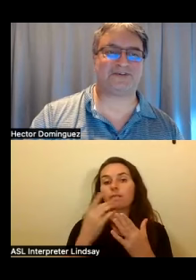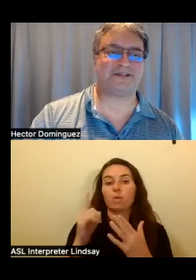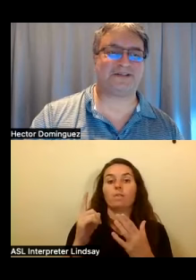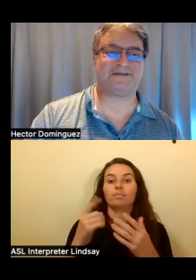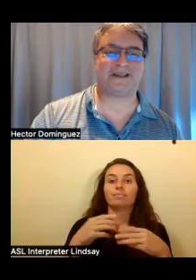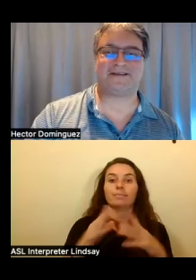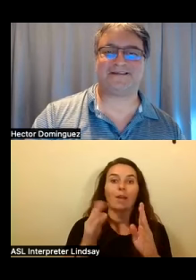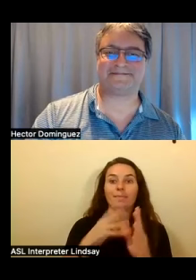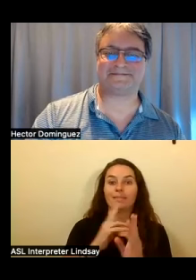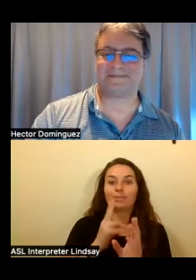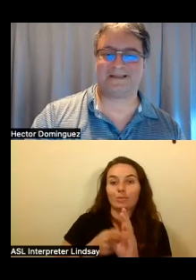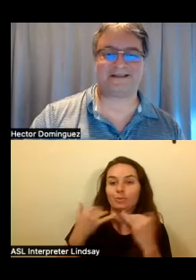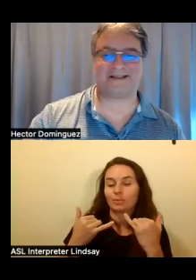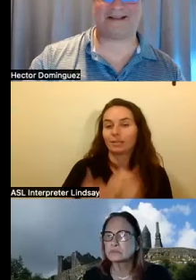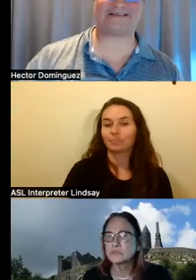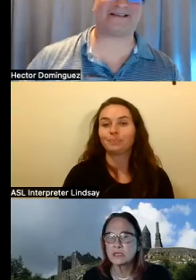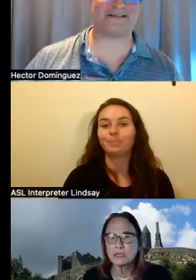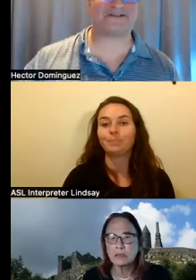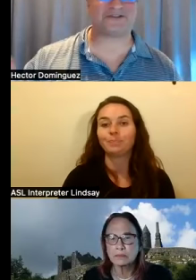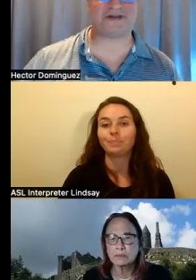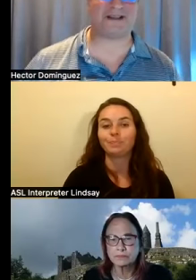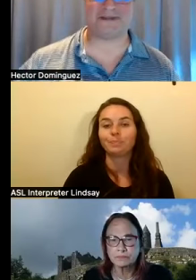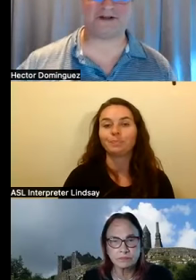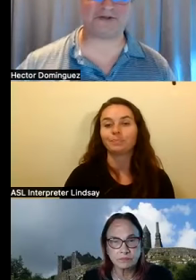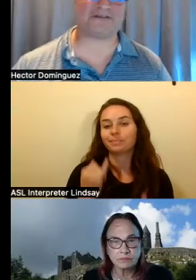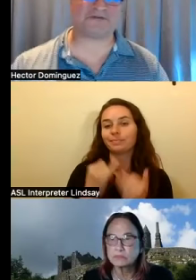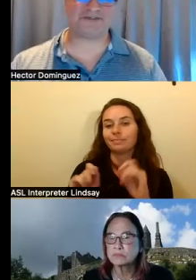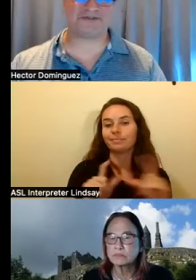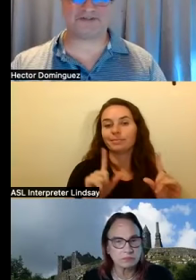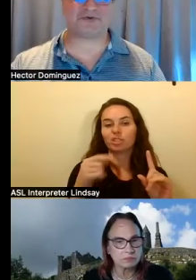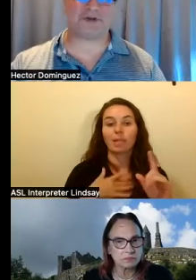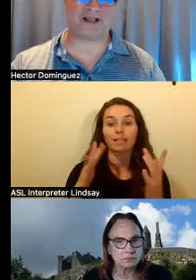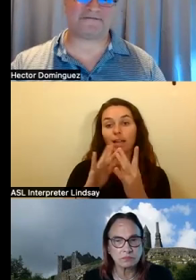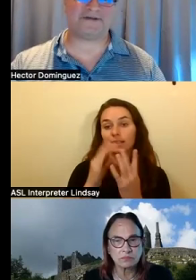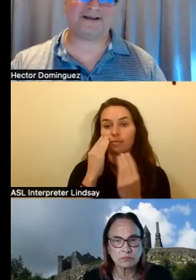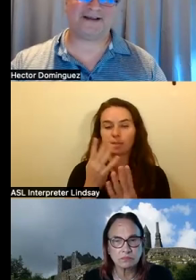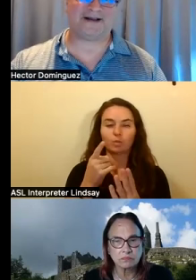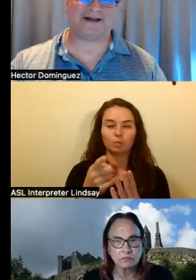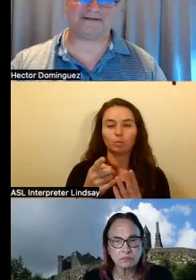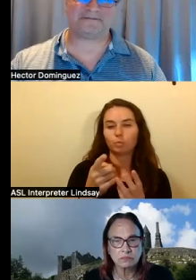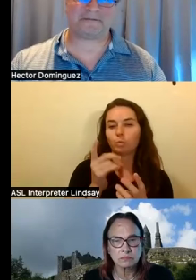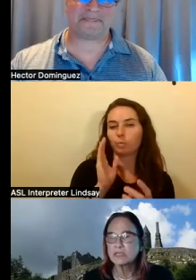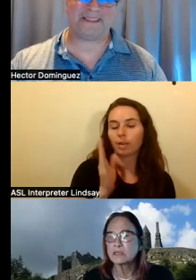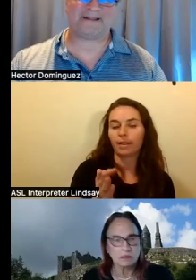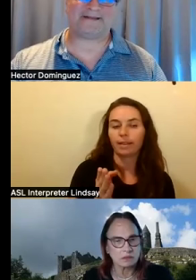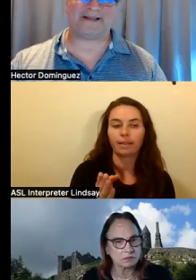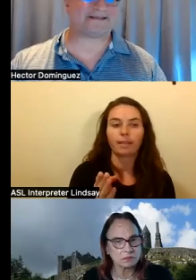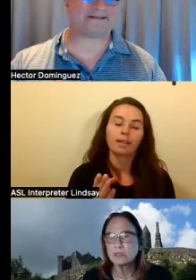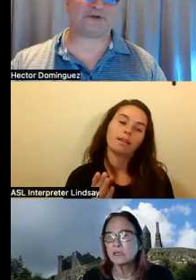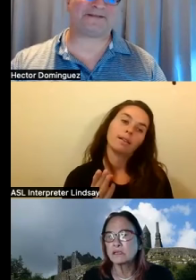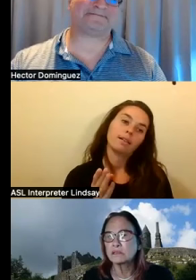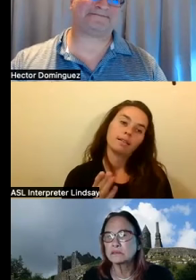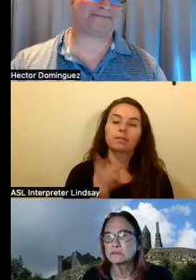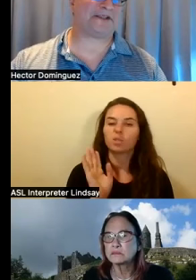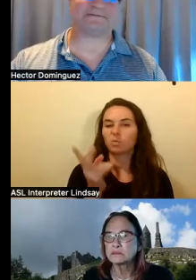me join today. The last slide is just my contact information, and you will have access